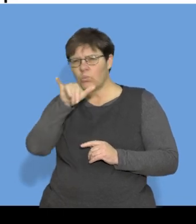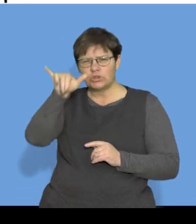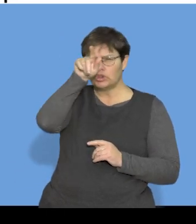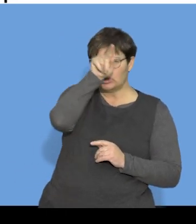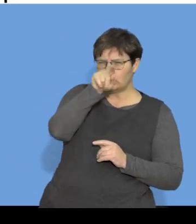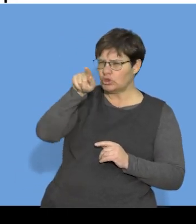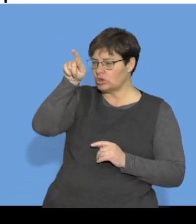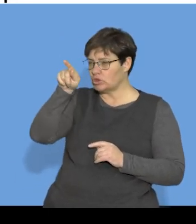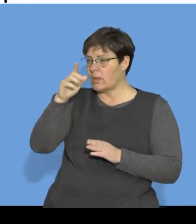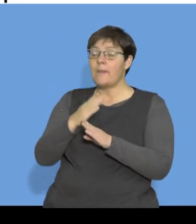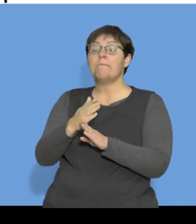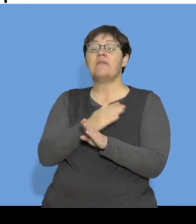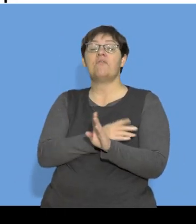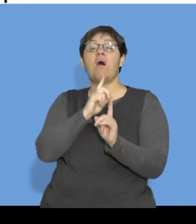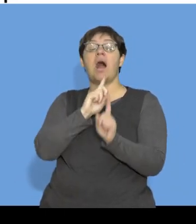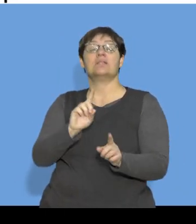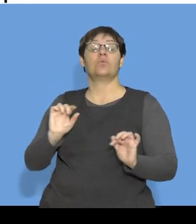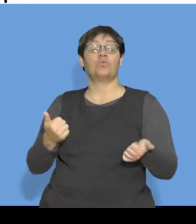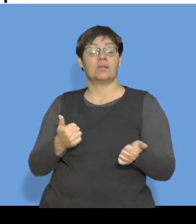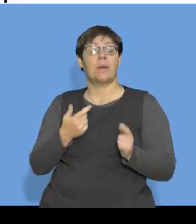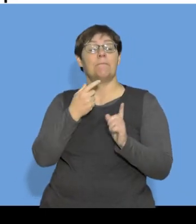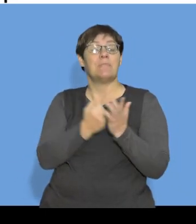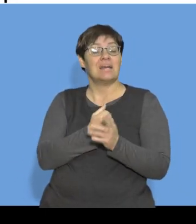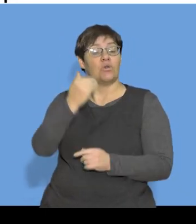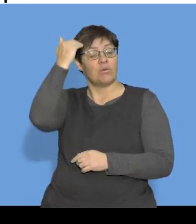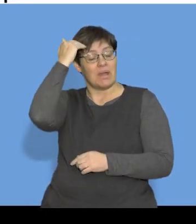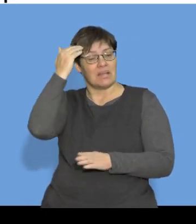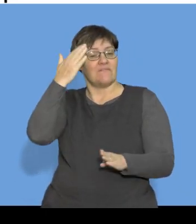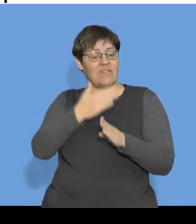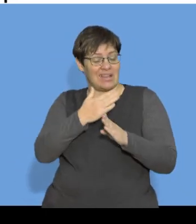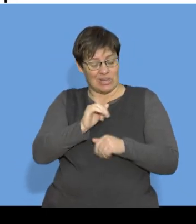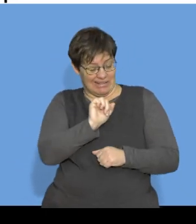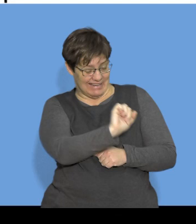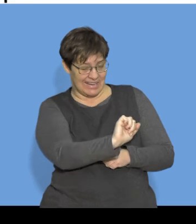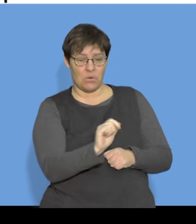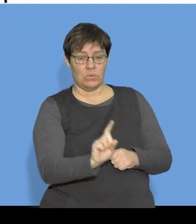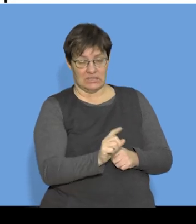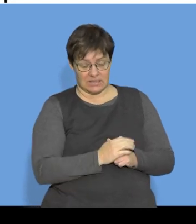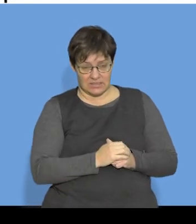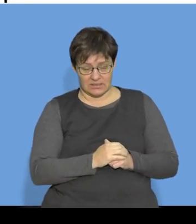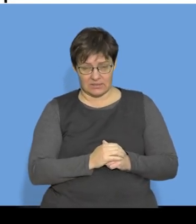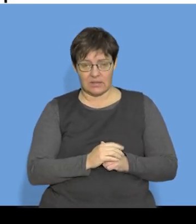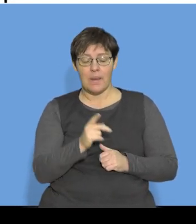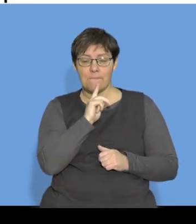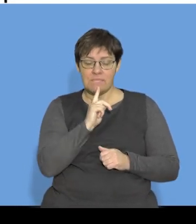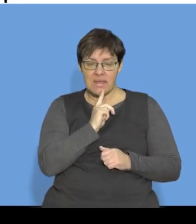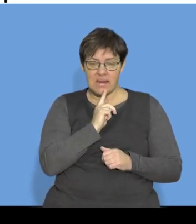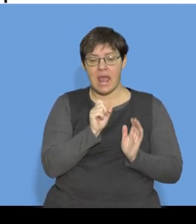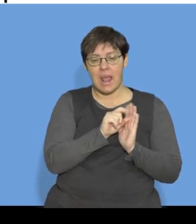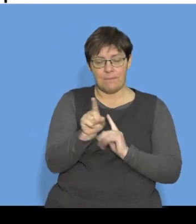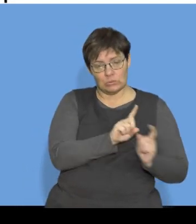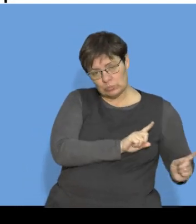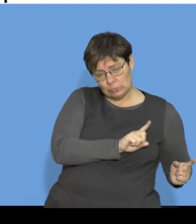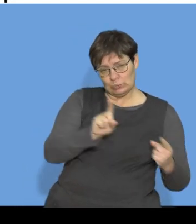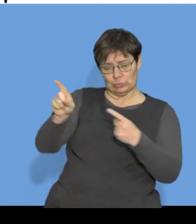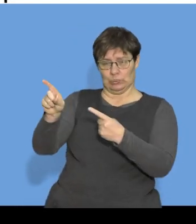correct answer. Before you can go to the correct answer, you must remember the function of the sensory neuron. Carries impulse